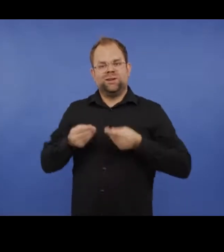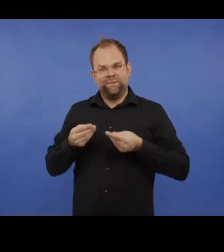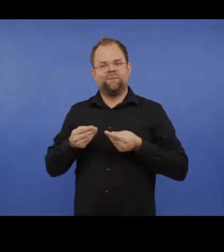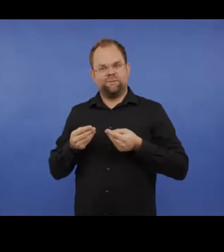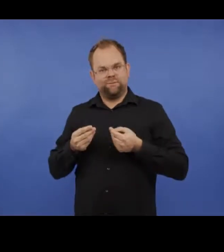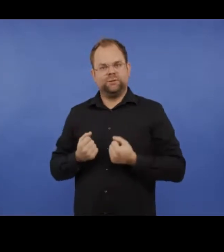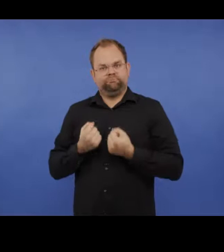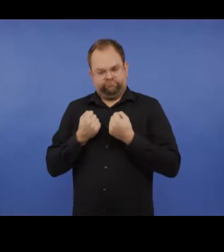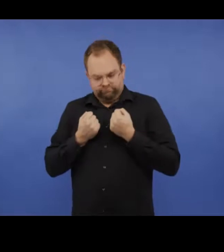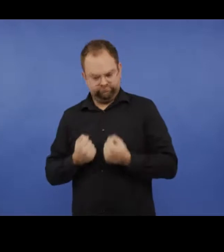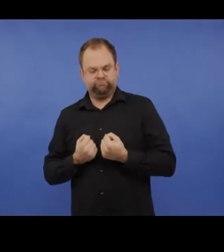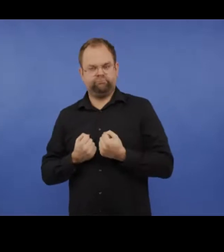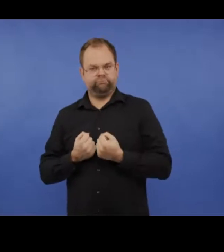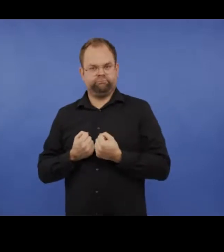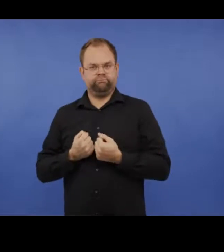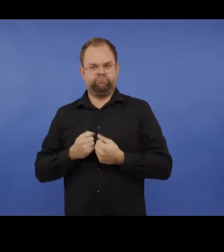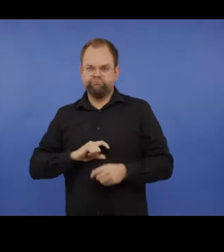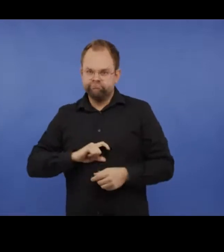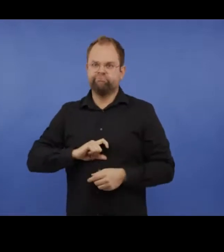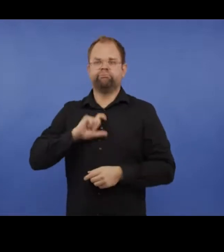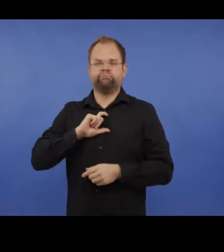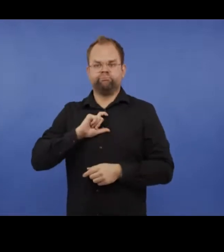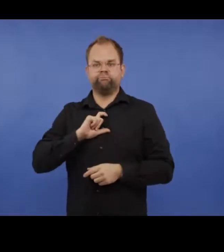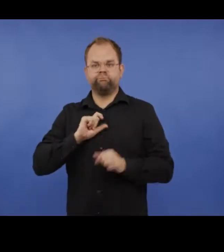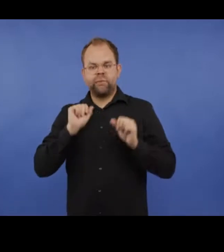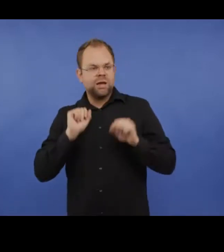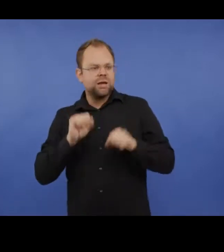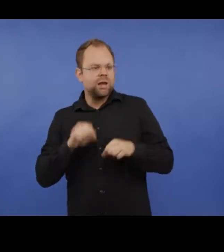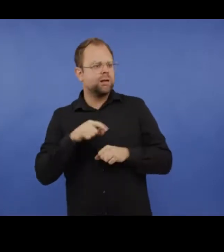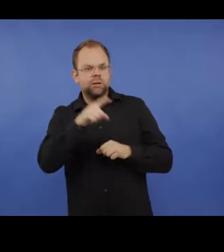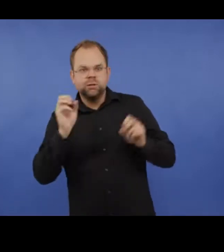People with different types of disabilities in Gaza